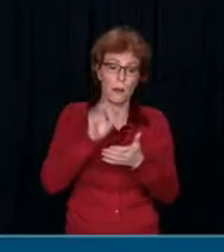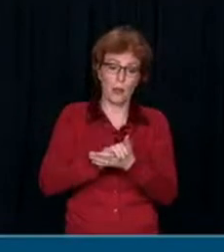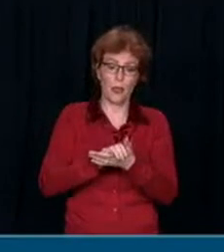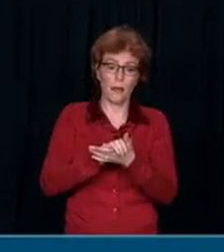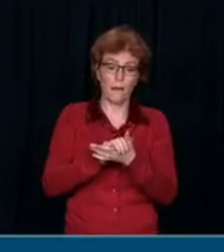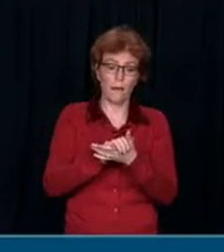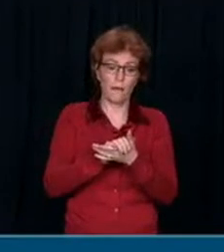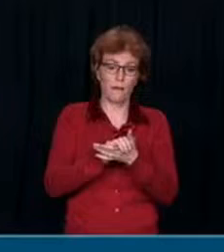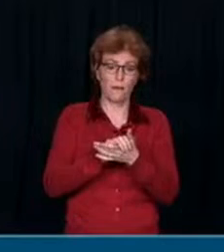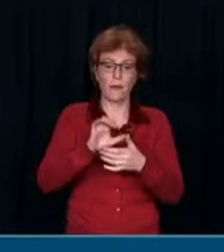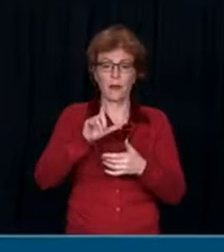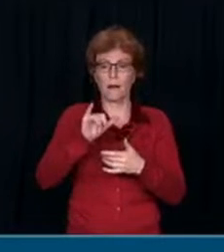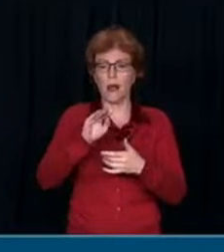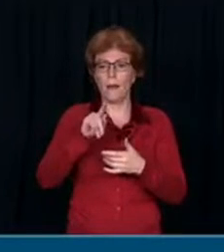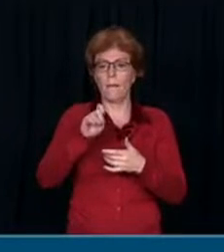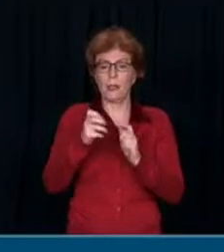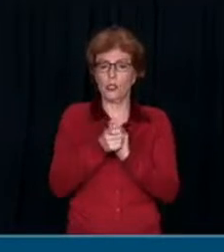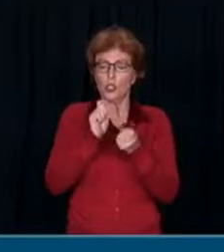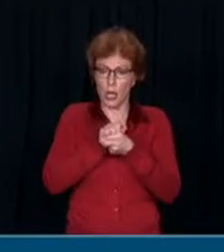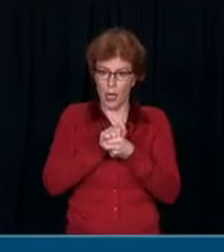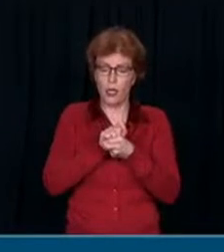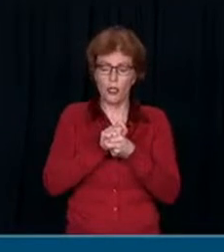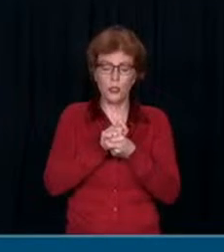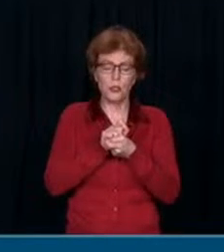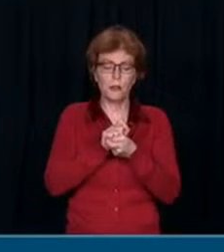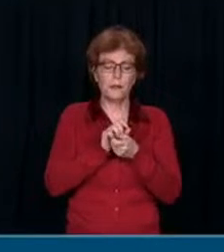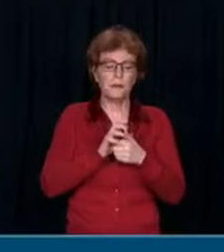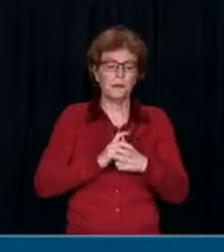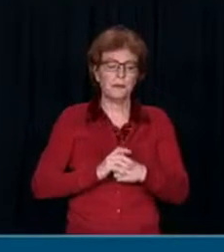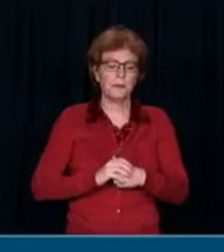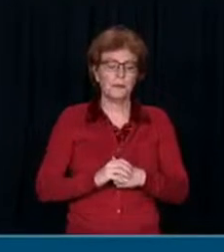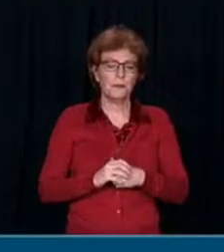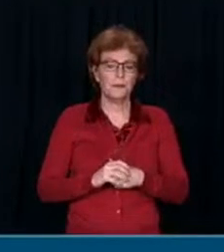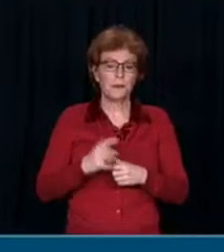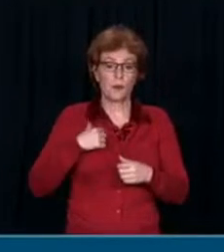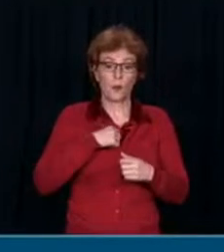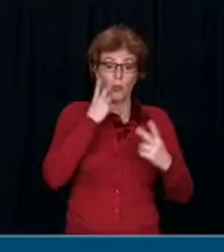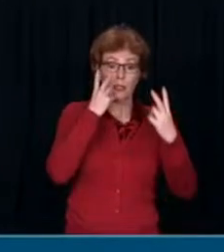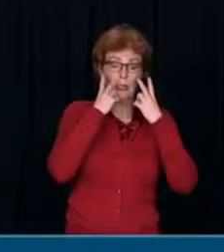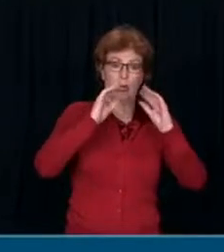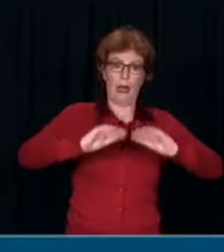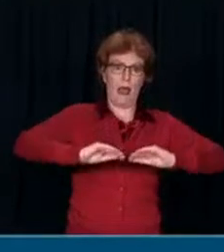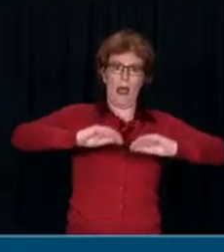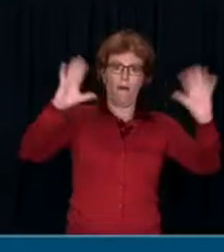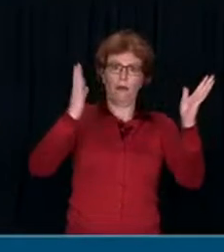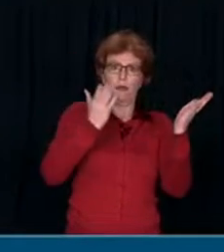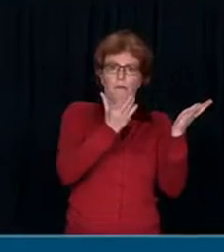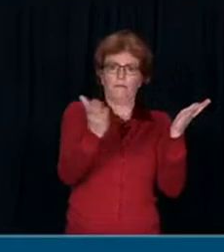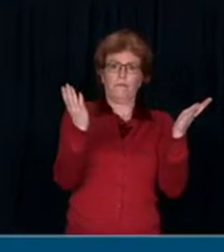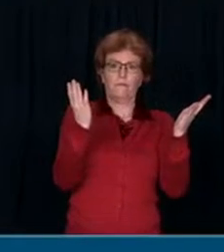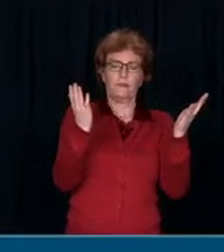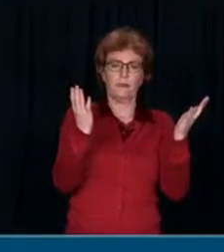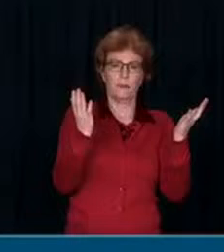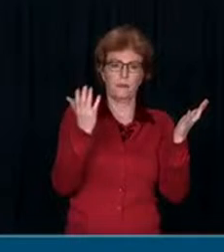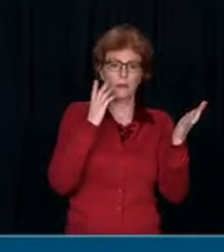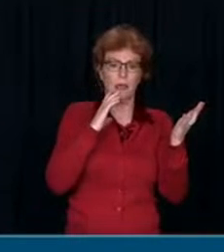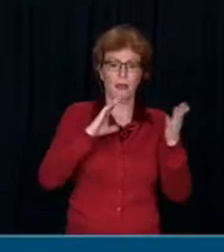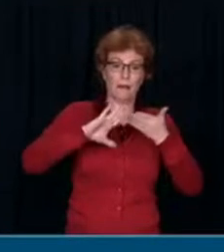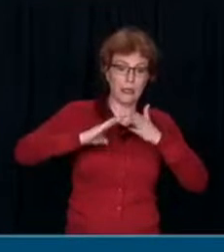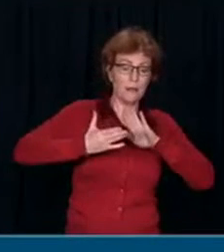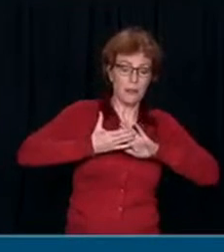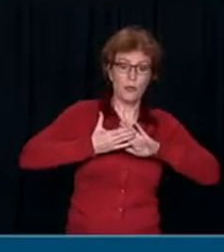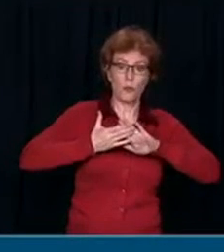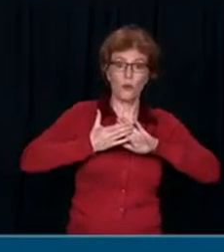in climate change, you know, and we see it evident even in the